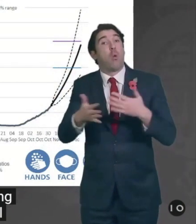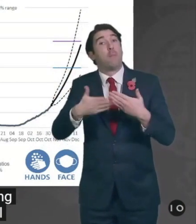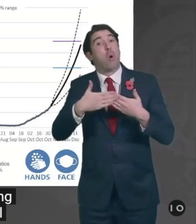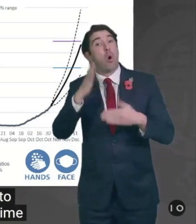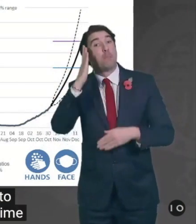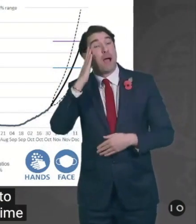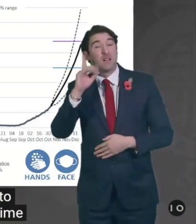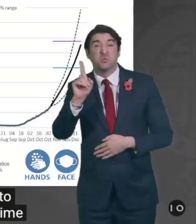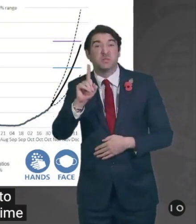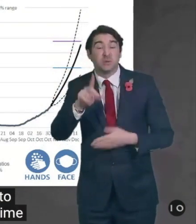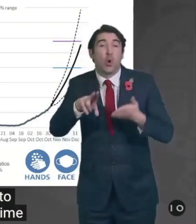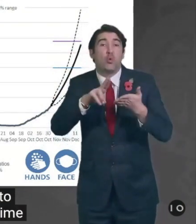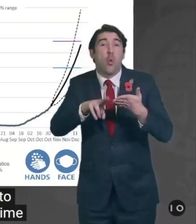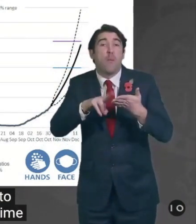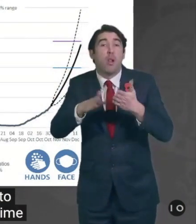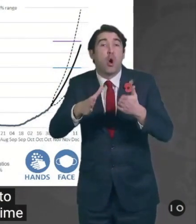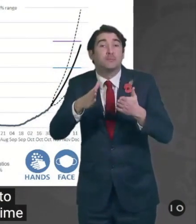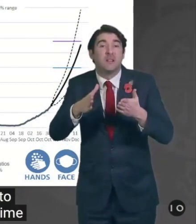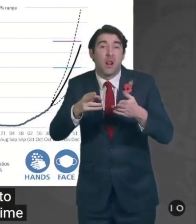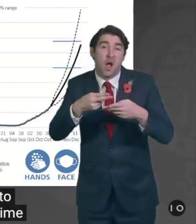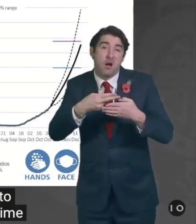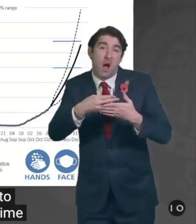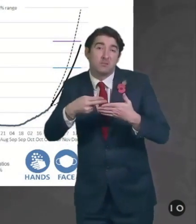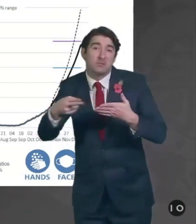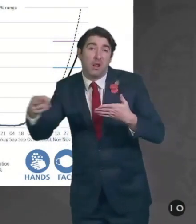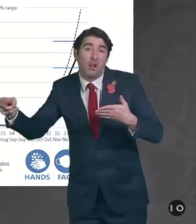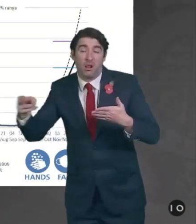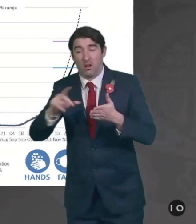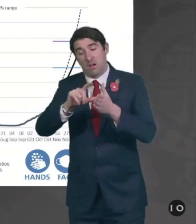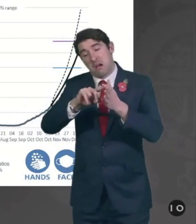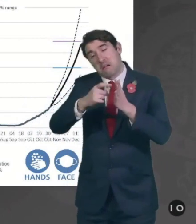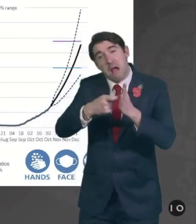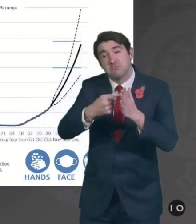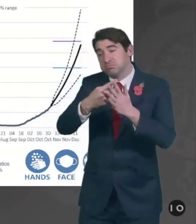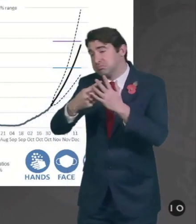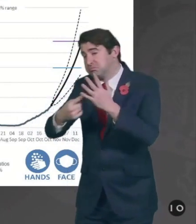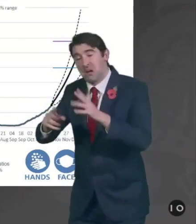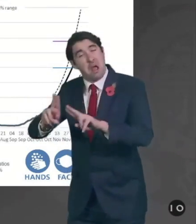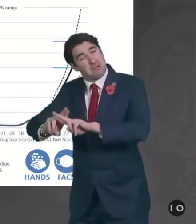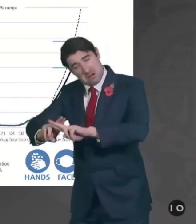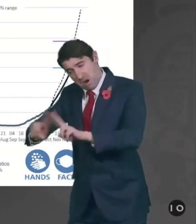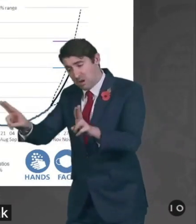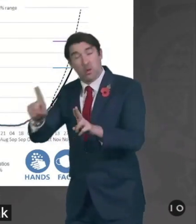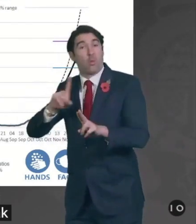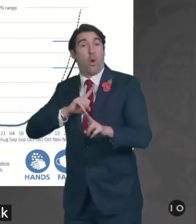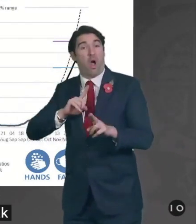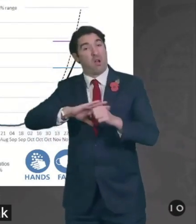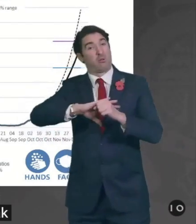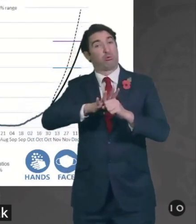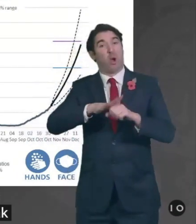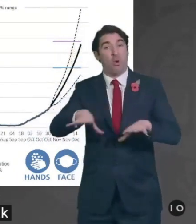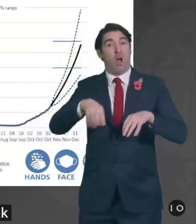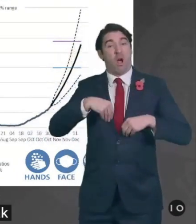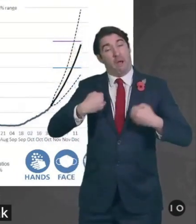gets exceeded sometime later in December. And a similar picture is seen on ventilator beds, where the peak